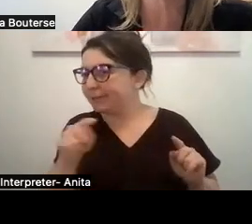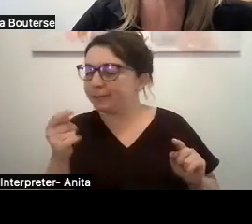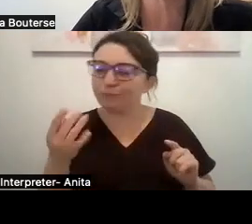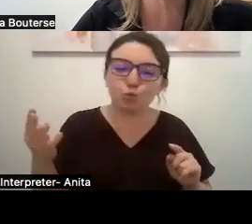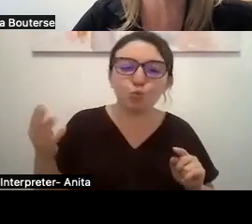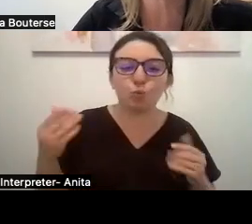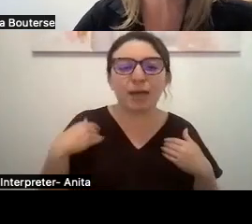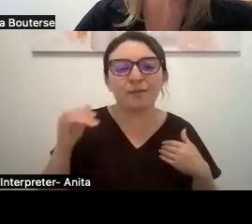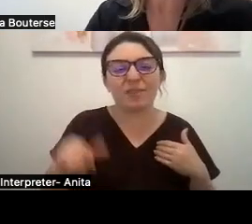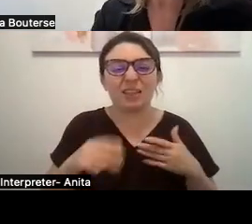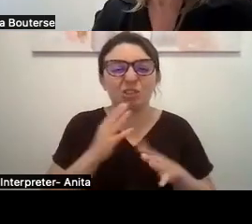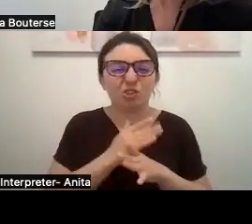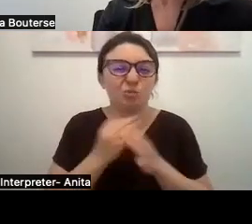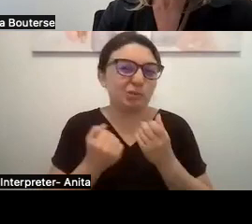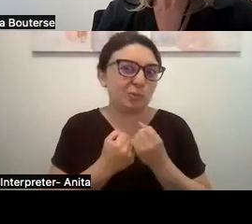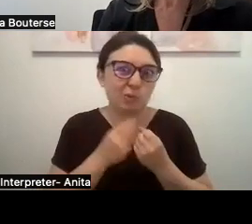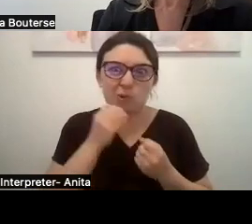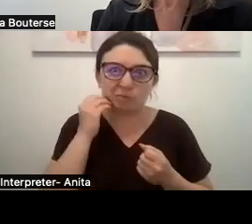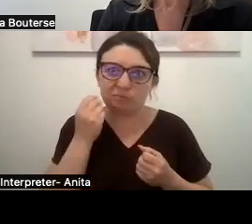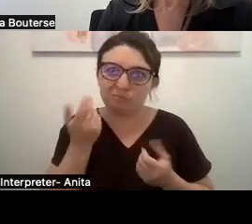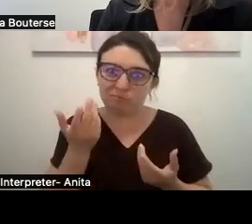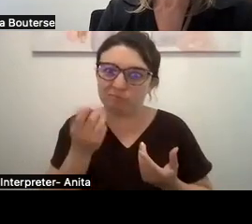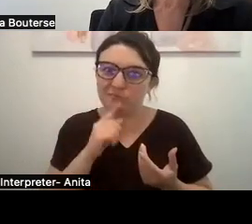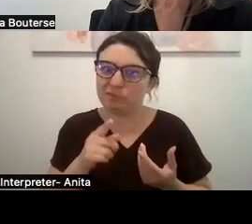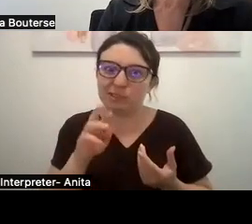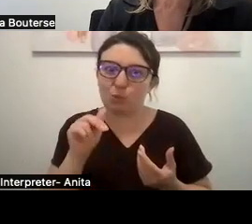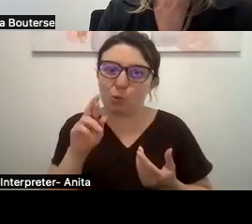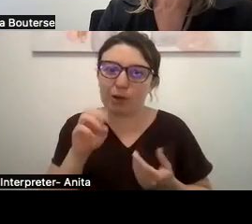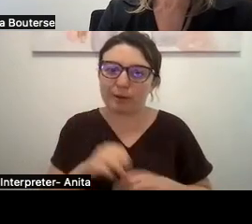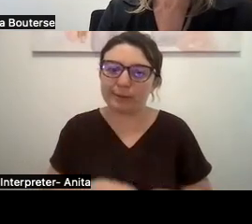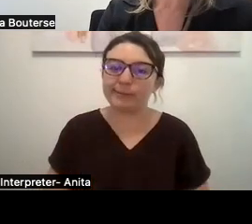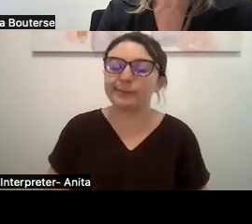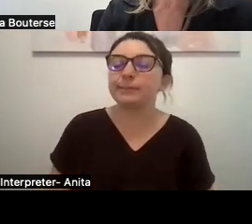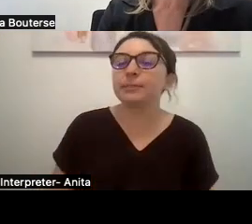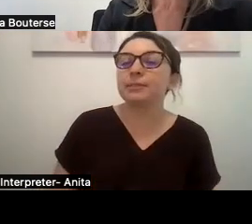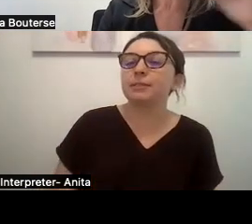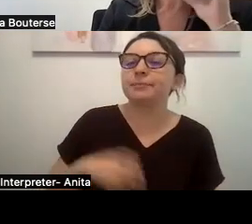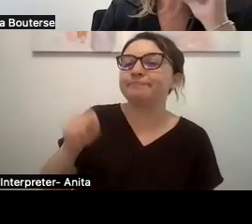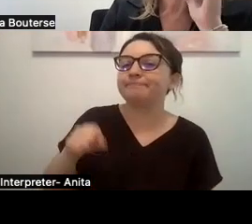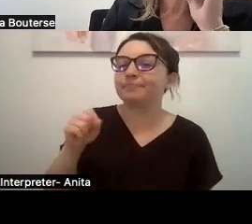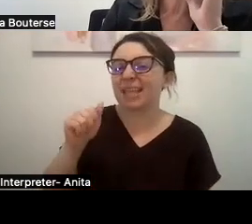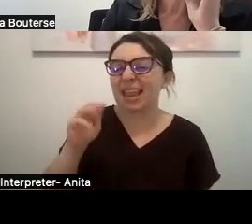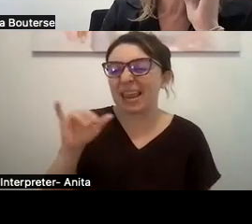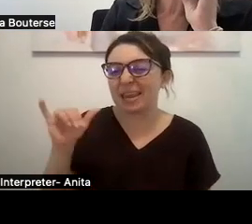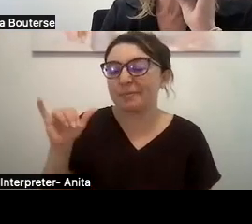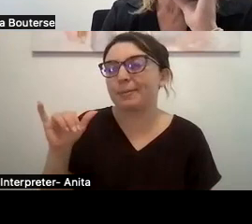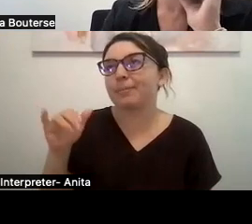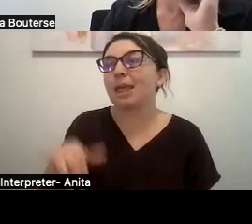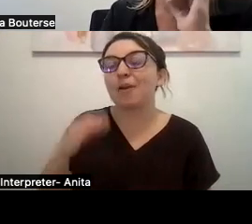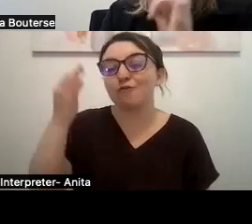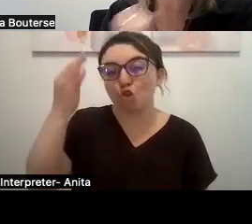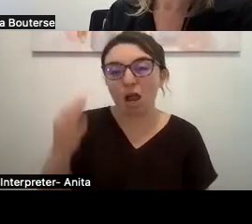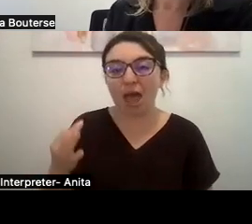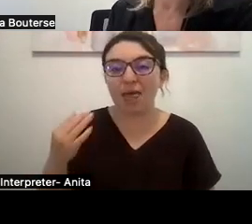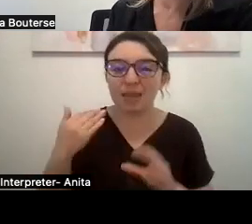have the German support at home. Yeah, and I'd love to jump in for that. So usually in our Friday email, we'll send